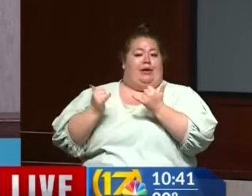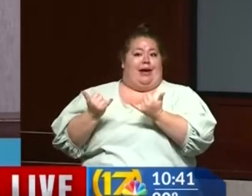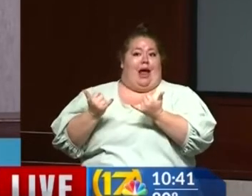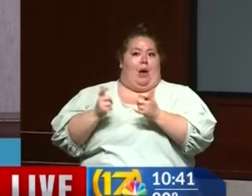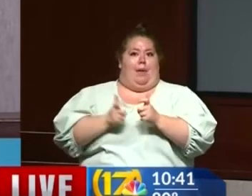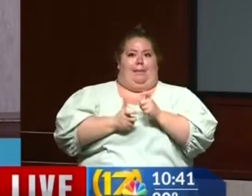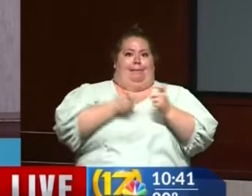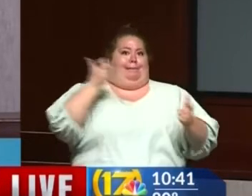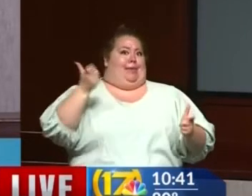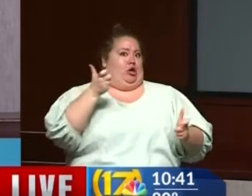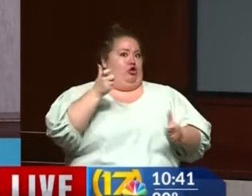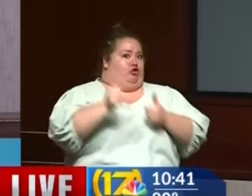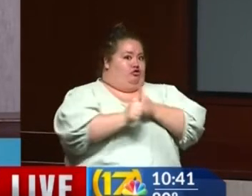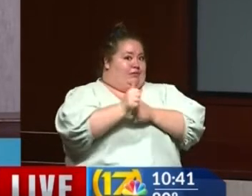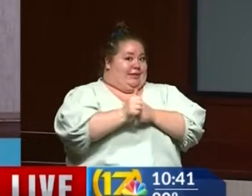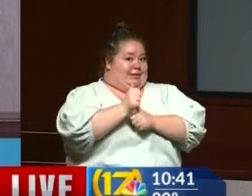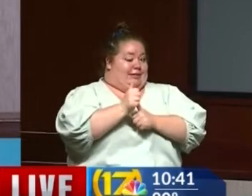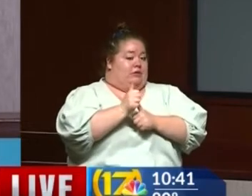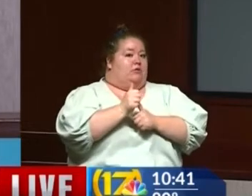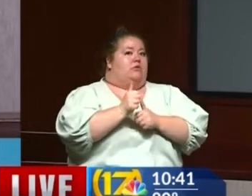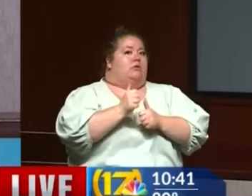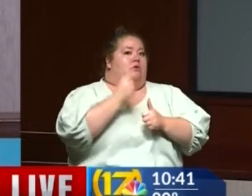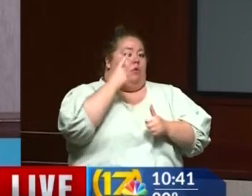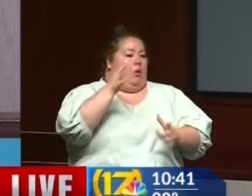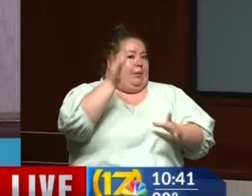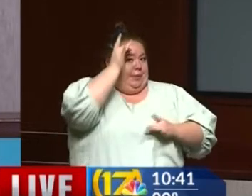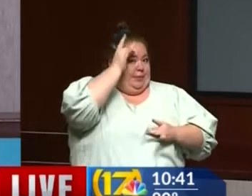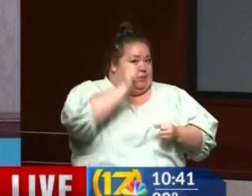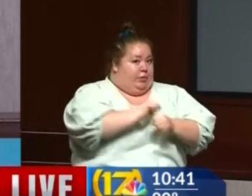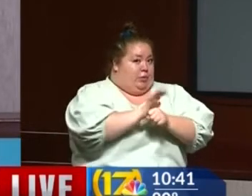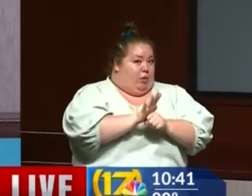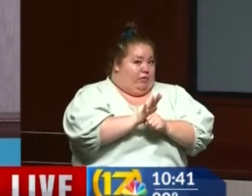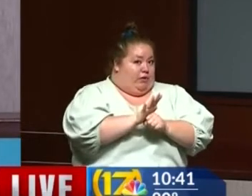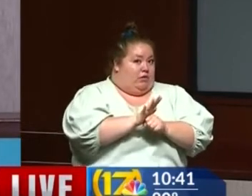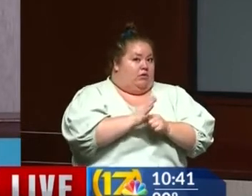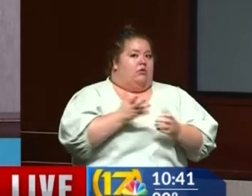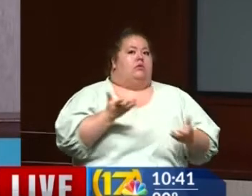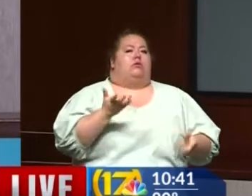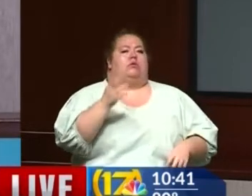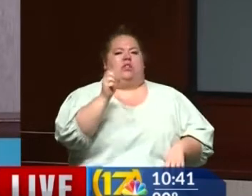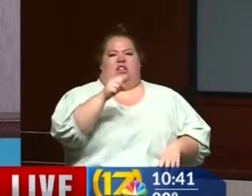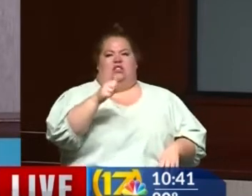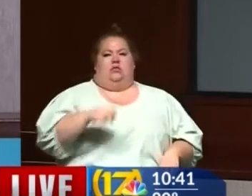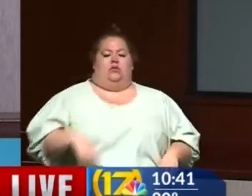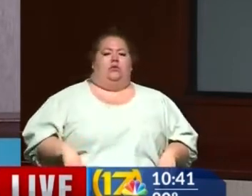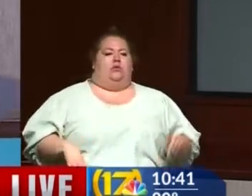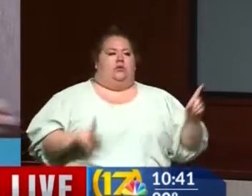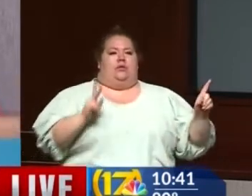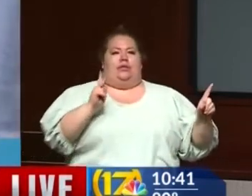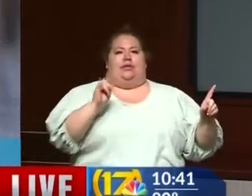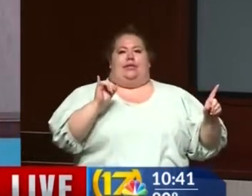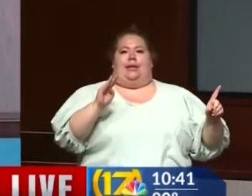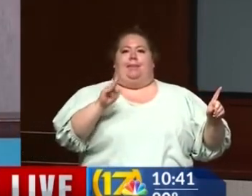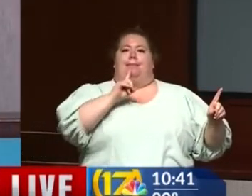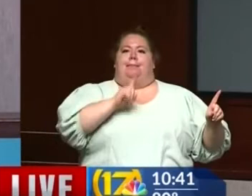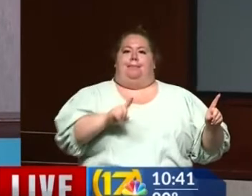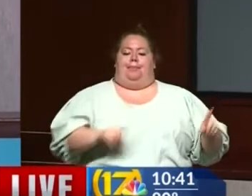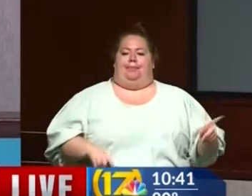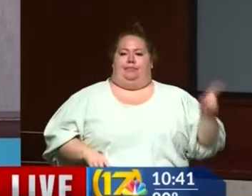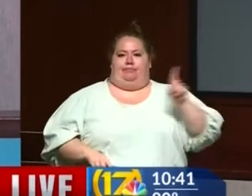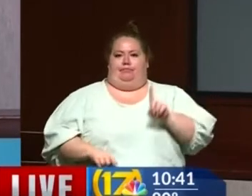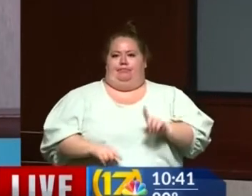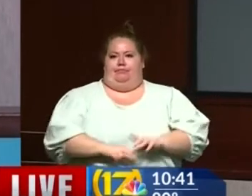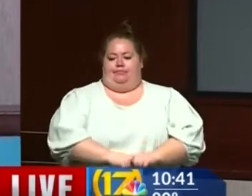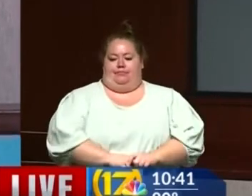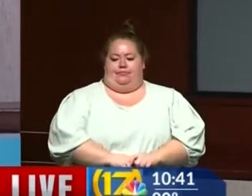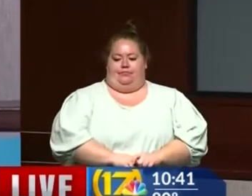those positive COVID patients? Yeah, that's essentially it. Okay. We'll have Kim respond.